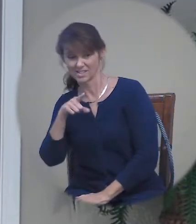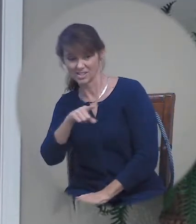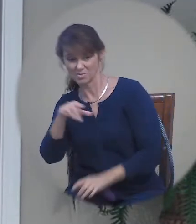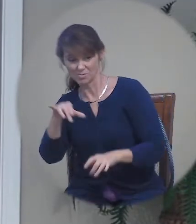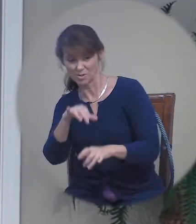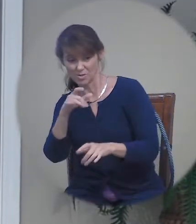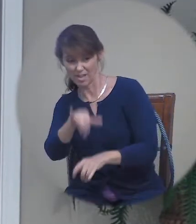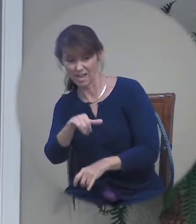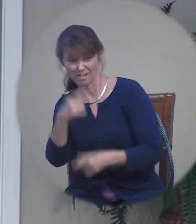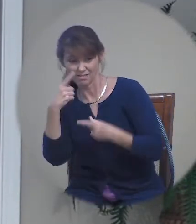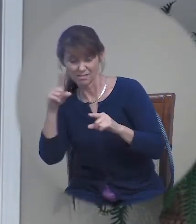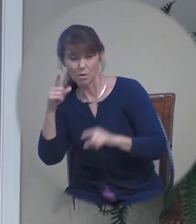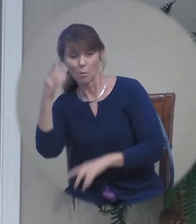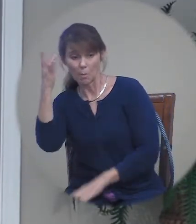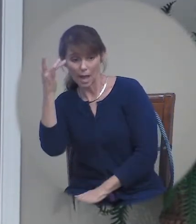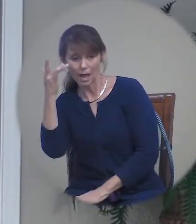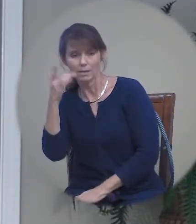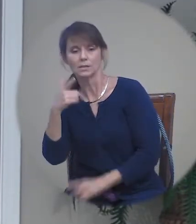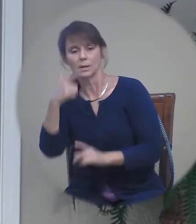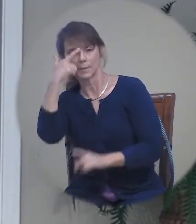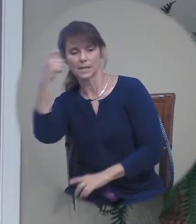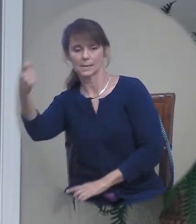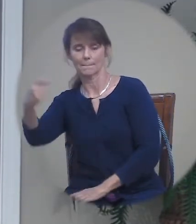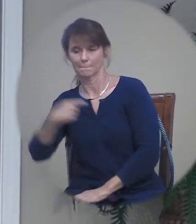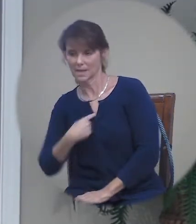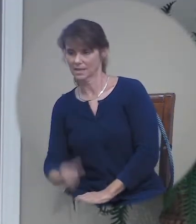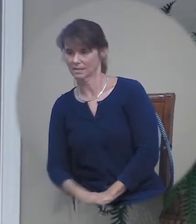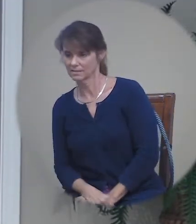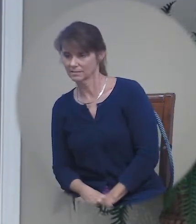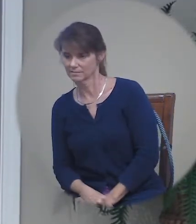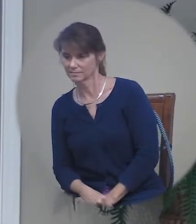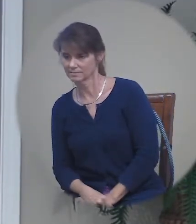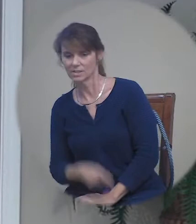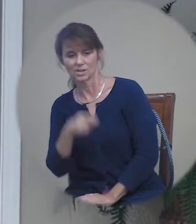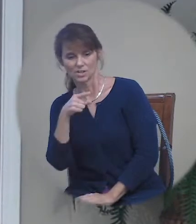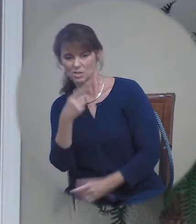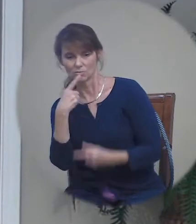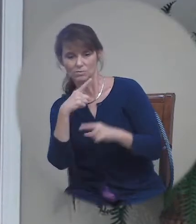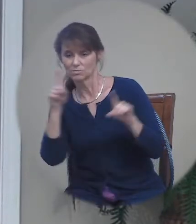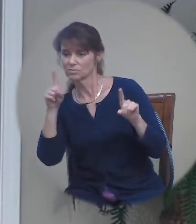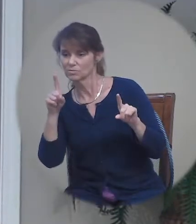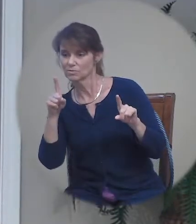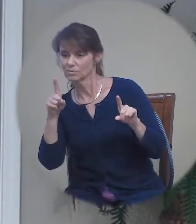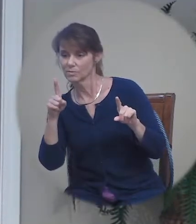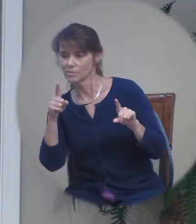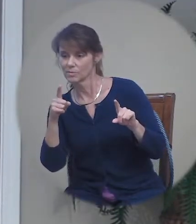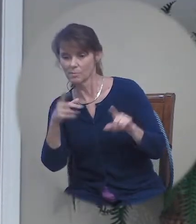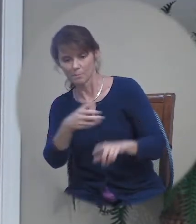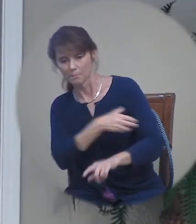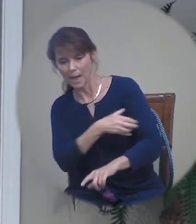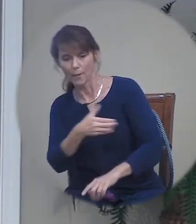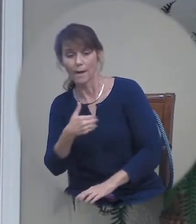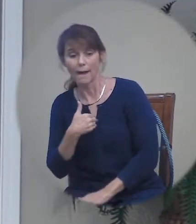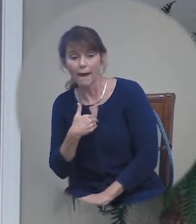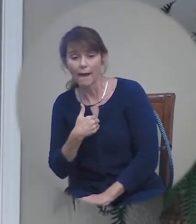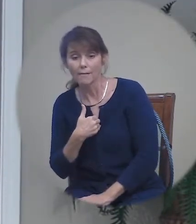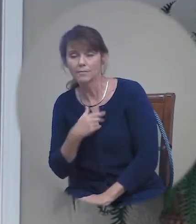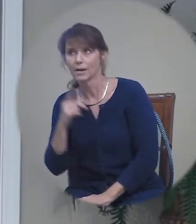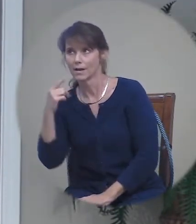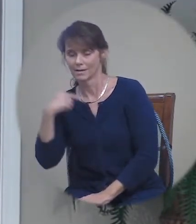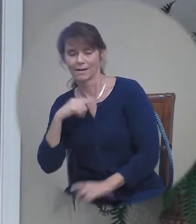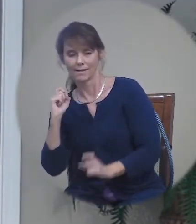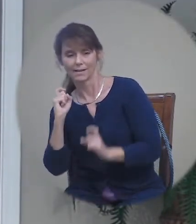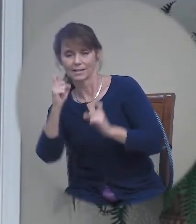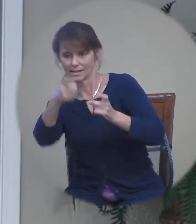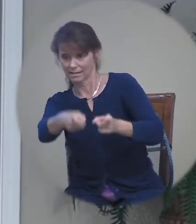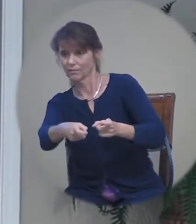it is because of me. The only reason, Assyria, that you have grown in power, the only reason, Assyria, that you have